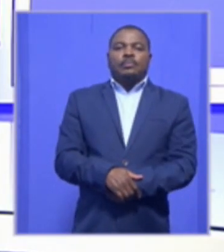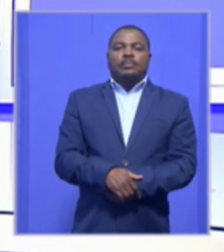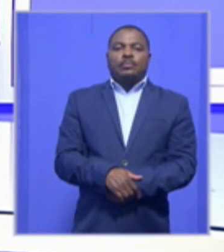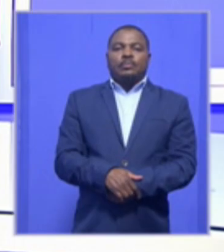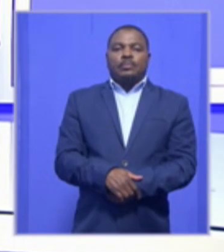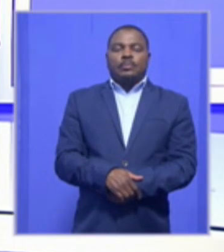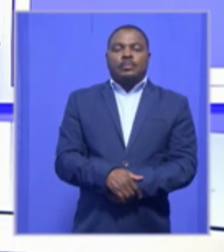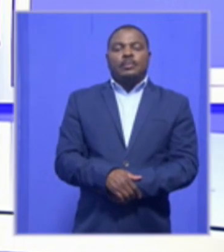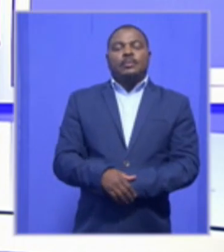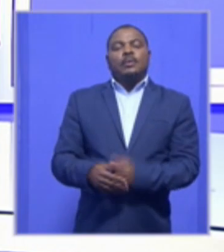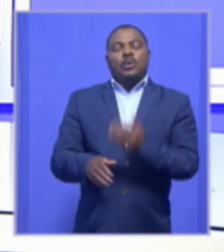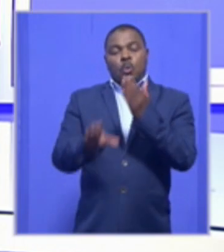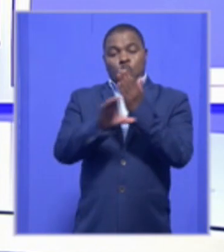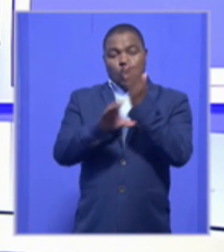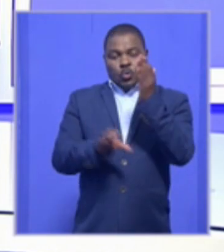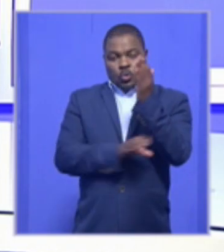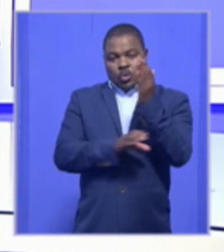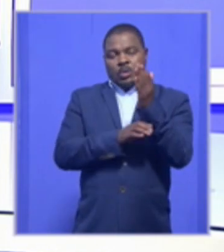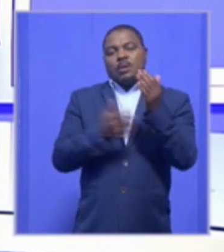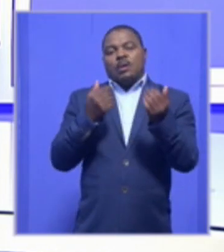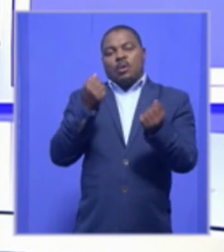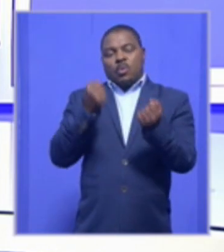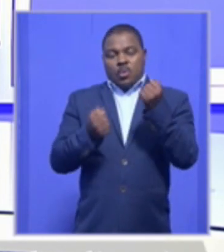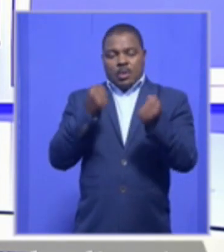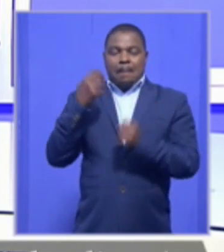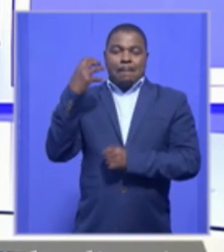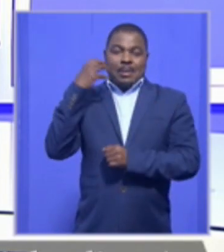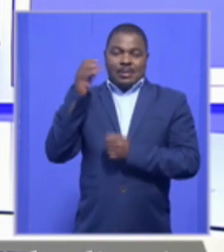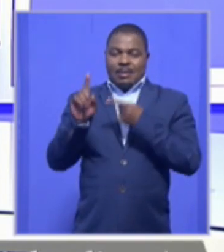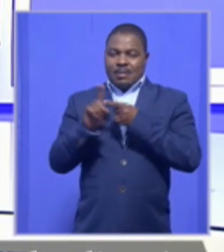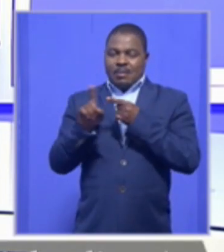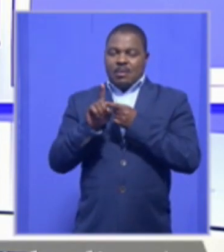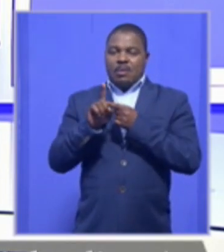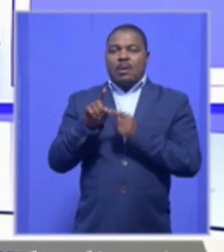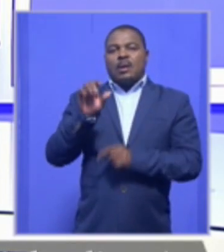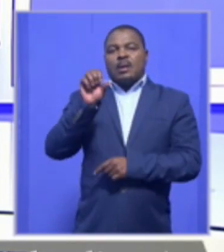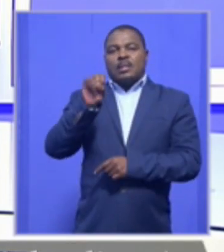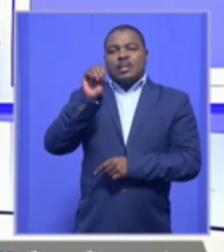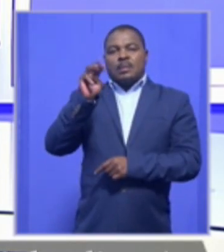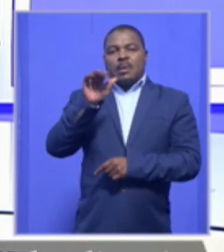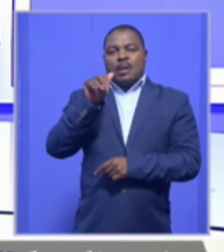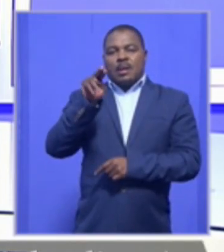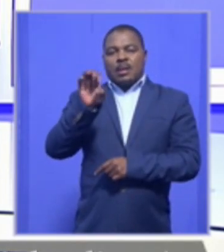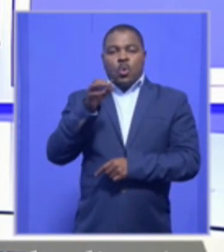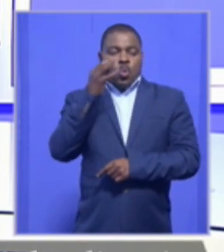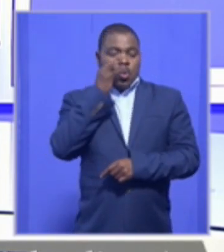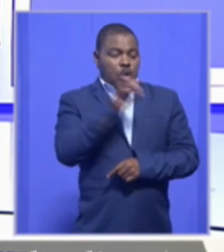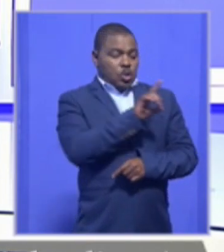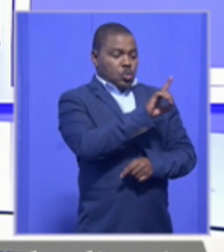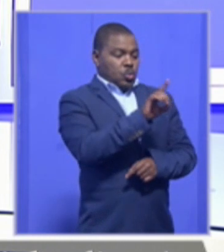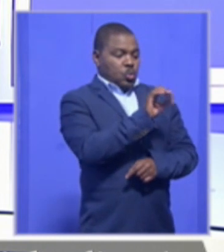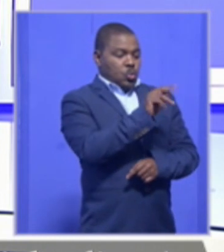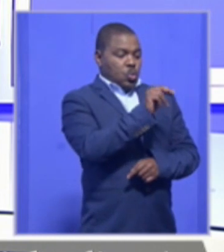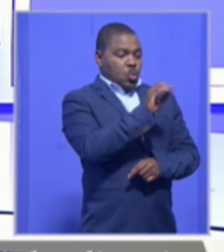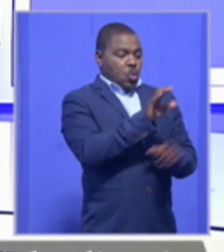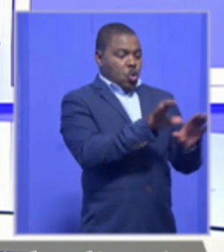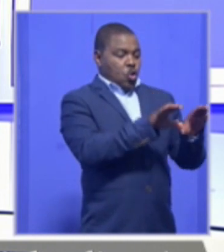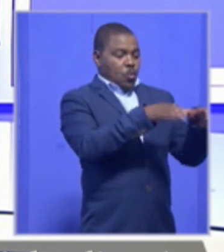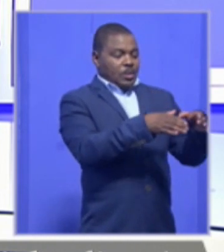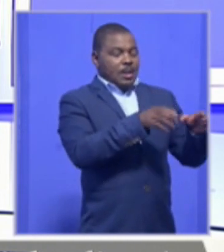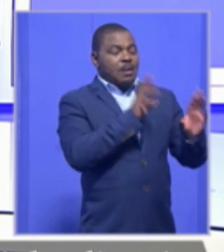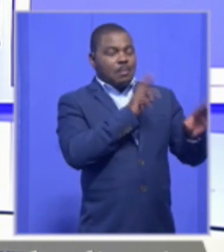Tona ya toka le tlhabollo ya molaotheo Thembi Simelane o re ga a tsebe selo ka pego ya khomišene ya Zondo ka ge a na le dikgwedi tše